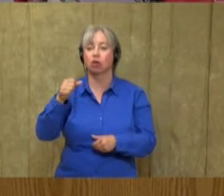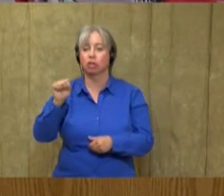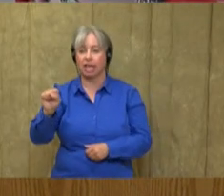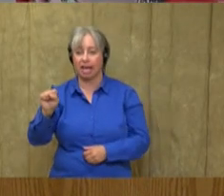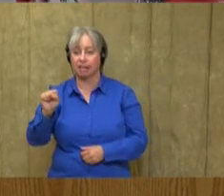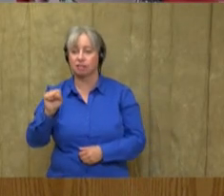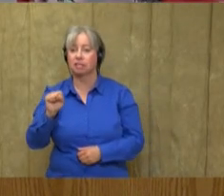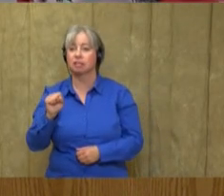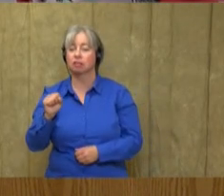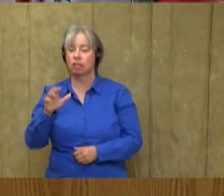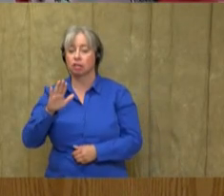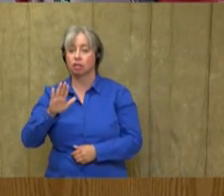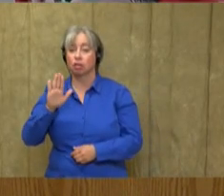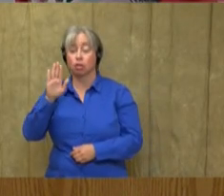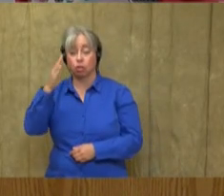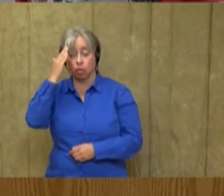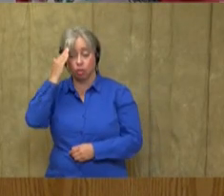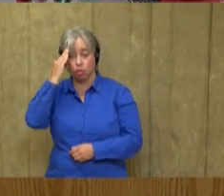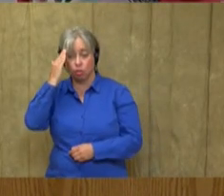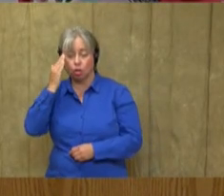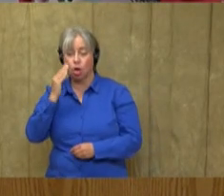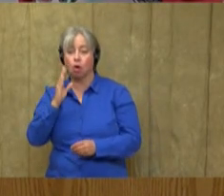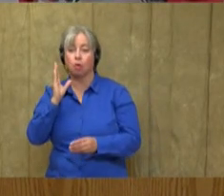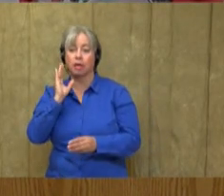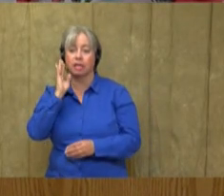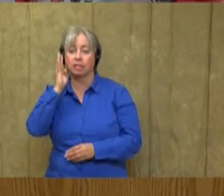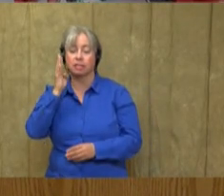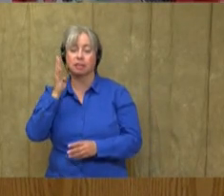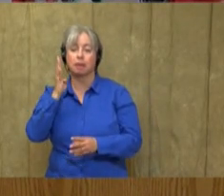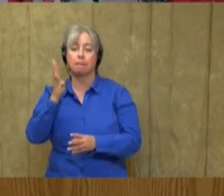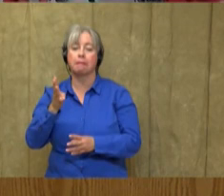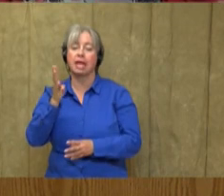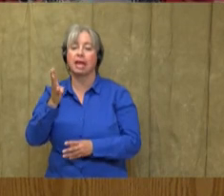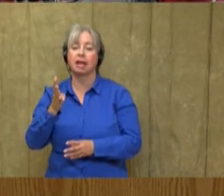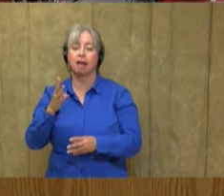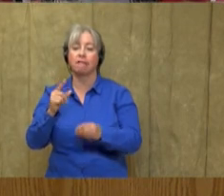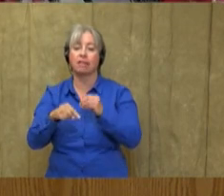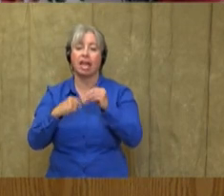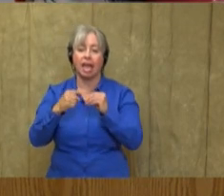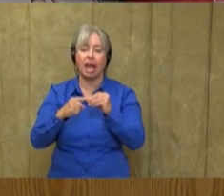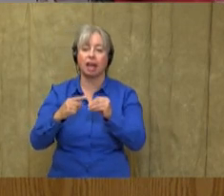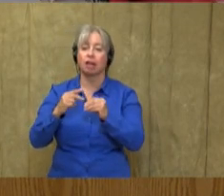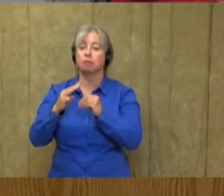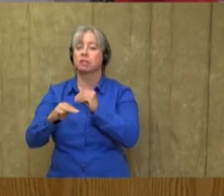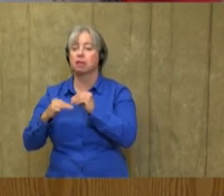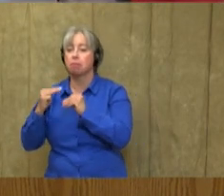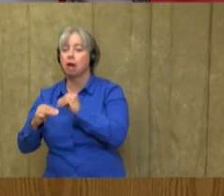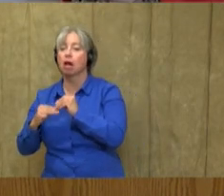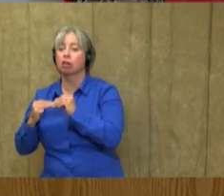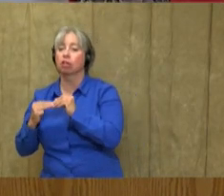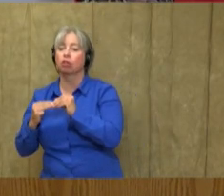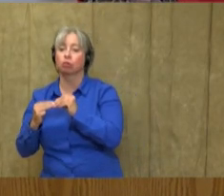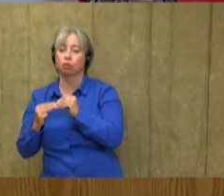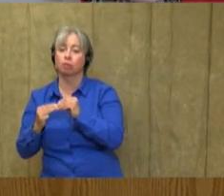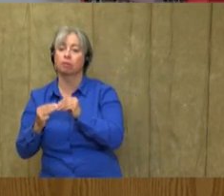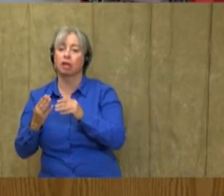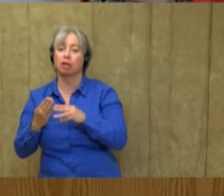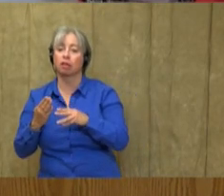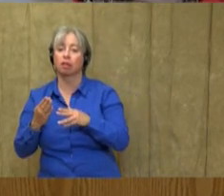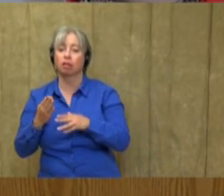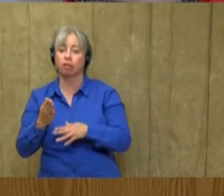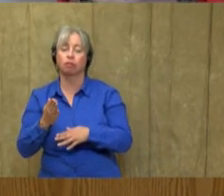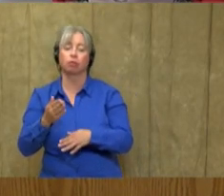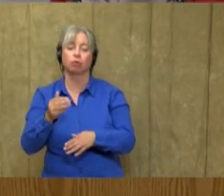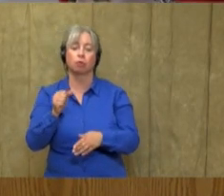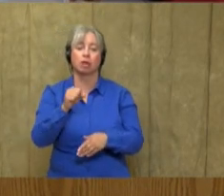that all matter is made up of atoms and molecules. So that's what we're talking about when we're talking about transferring that energy through a medium of a